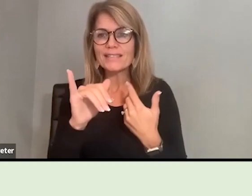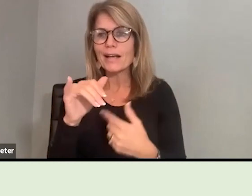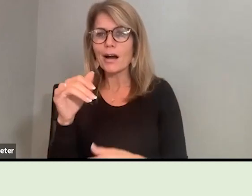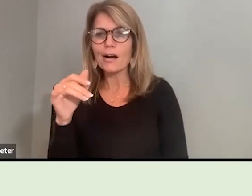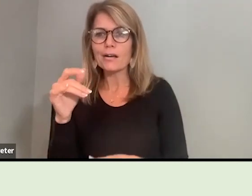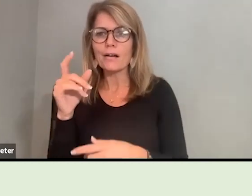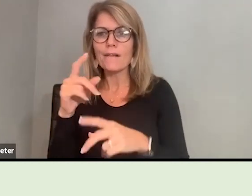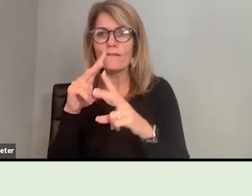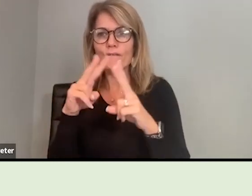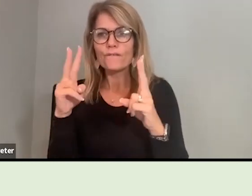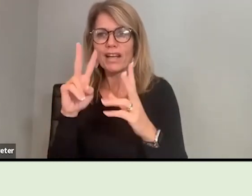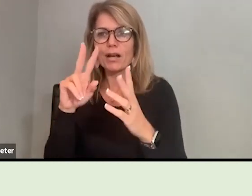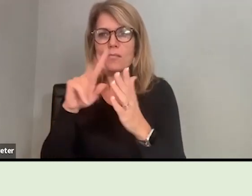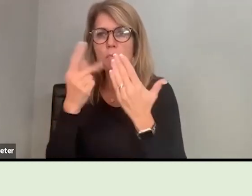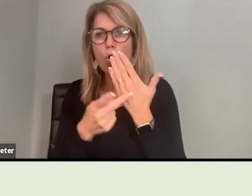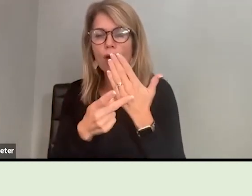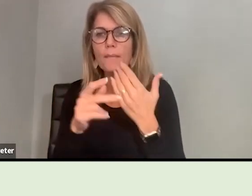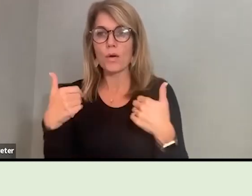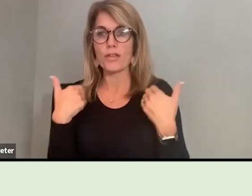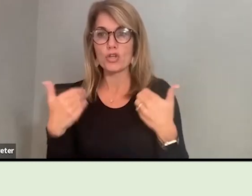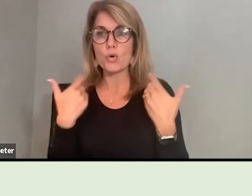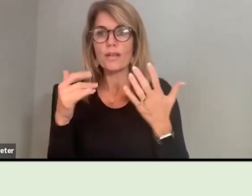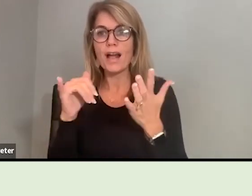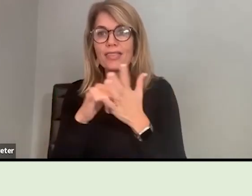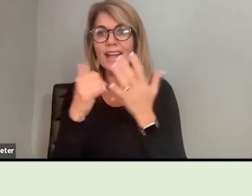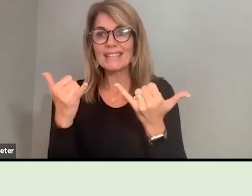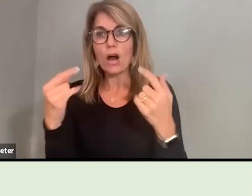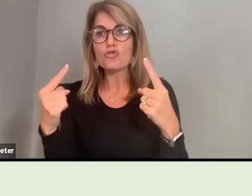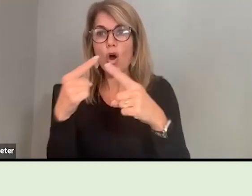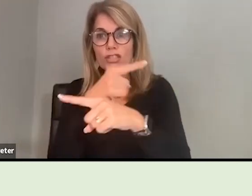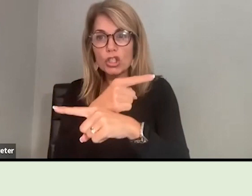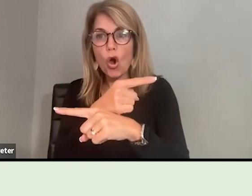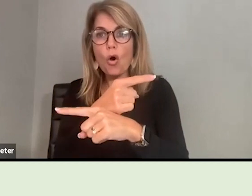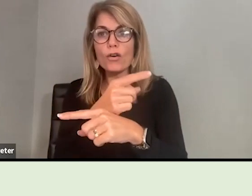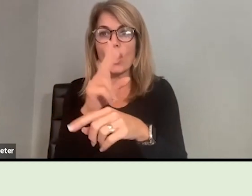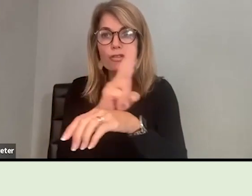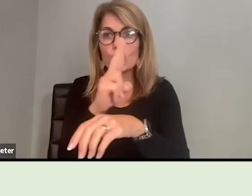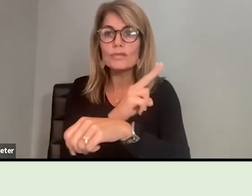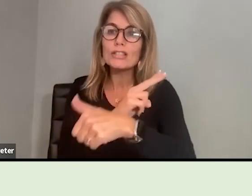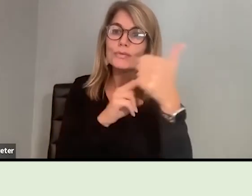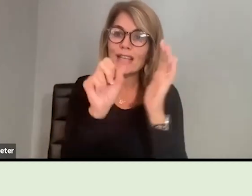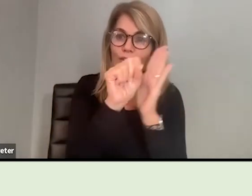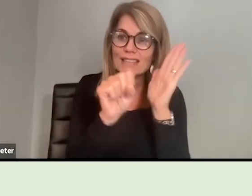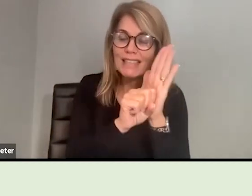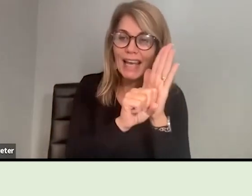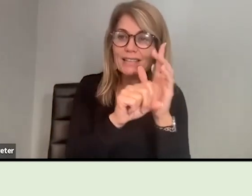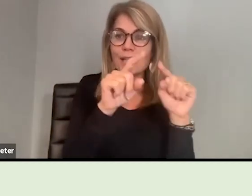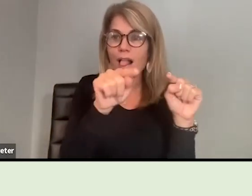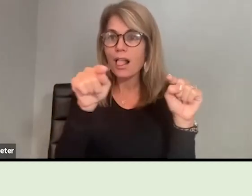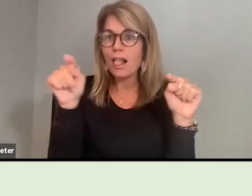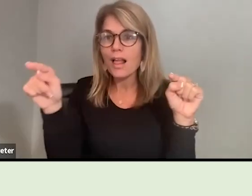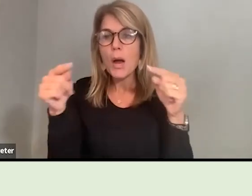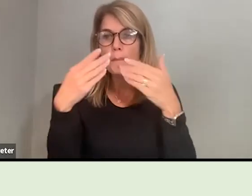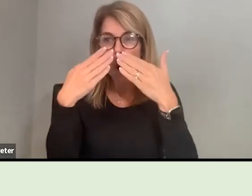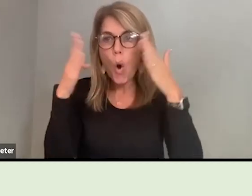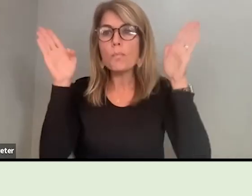for LGBTQ youth that is crossing over various states and are used by a number of systems, but it opens that lens